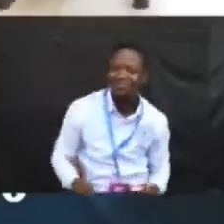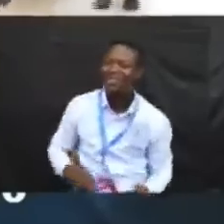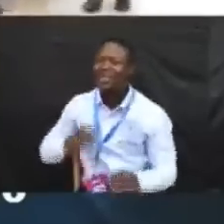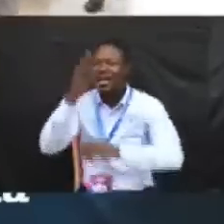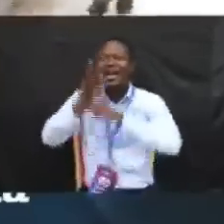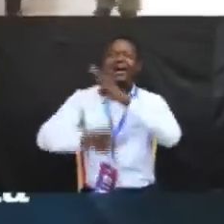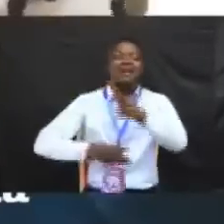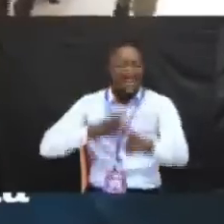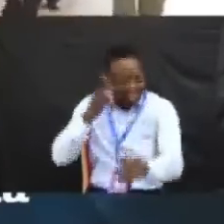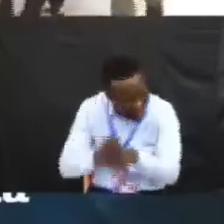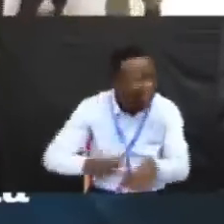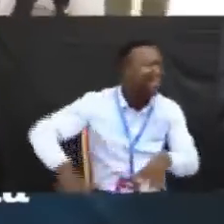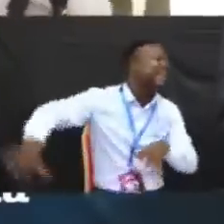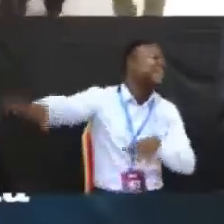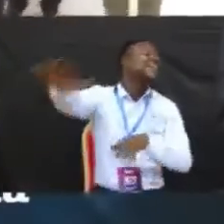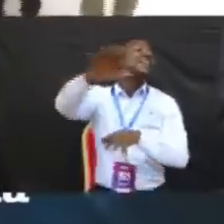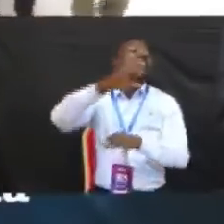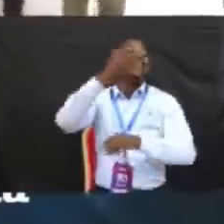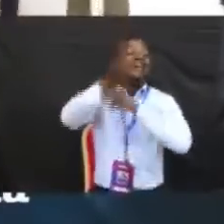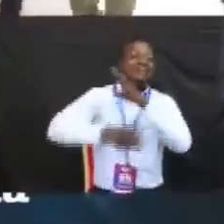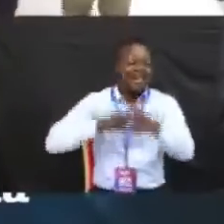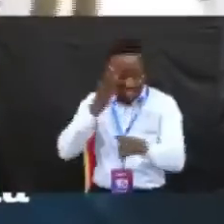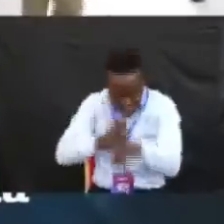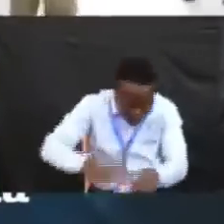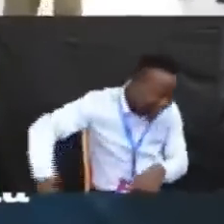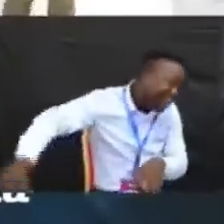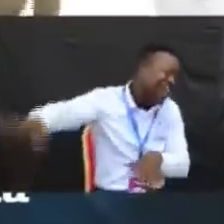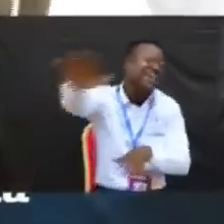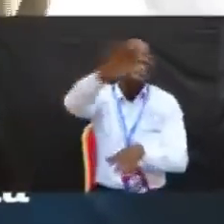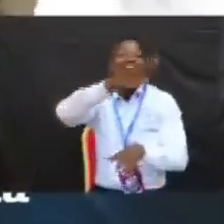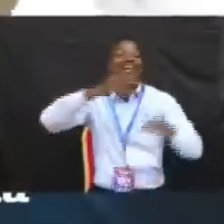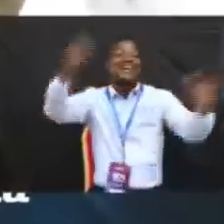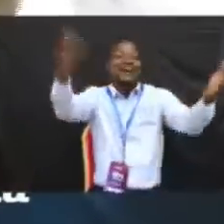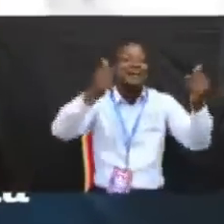How many know? How many? How many know?